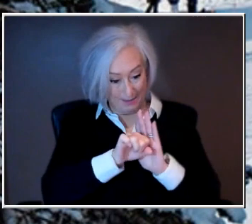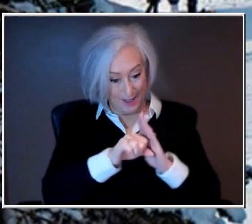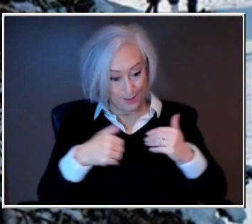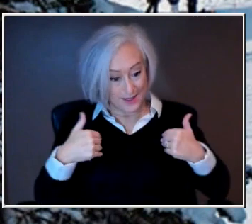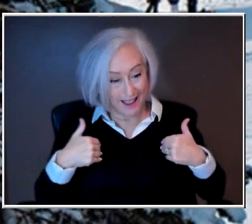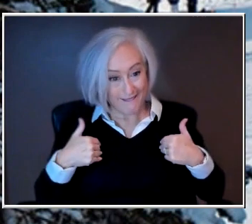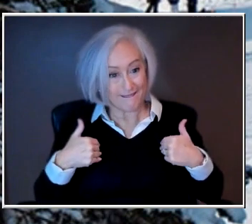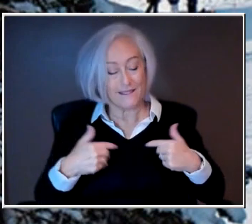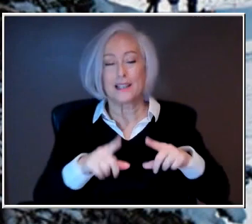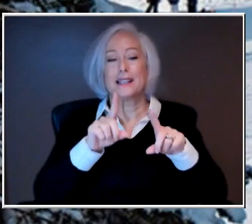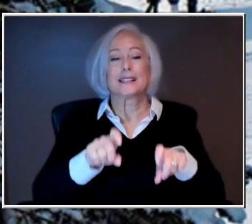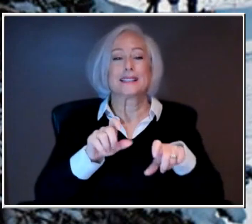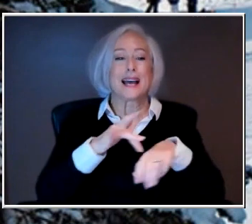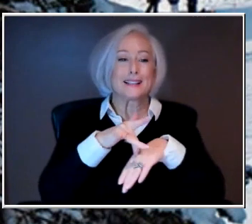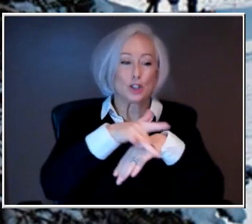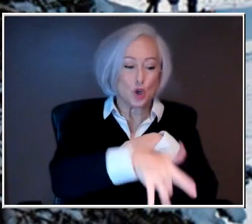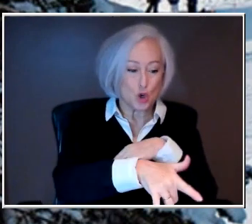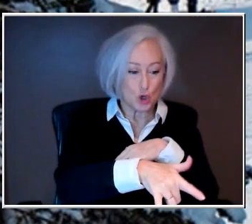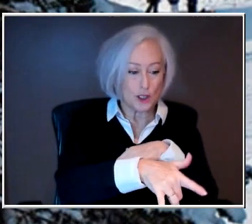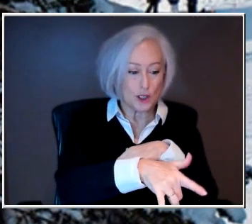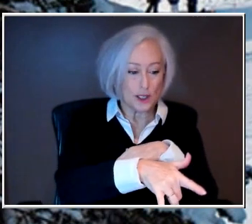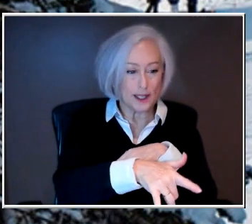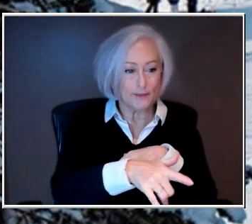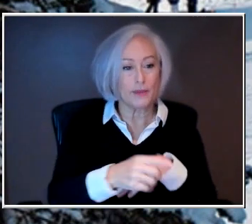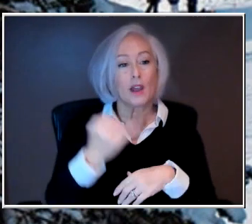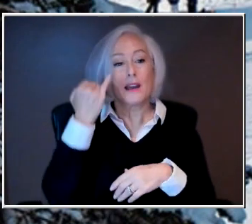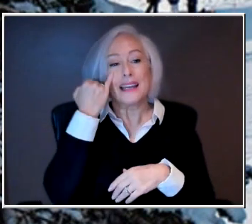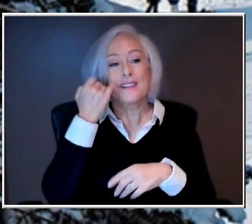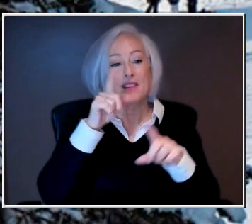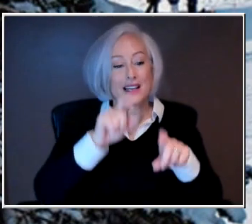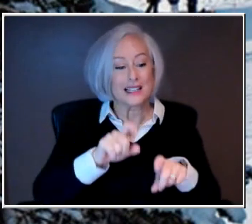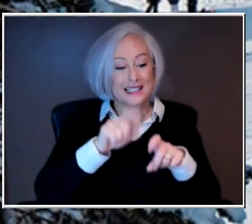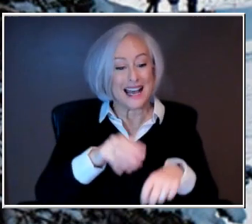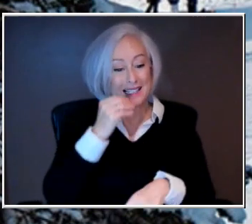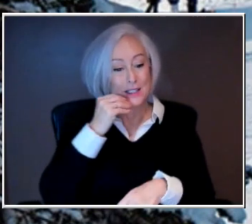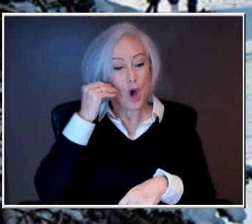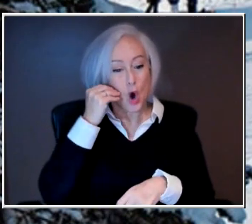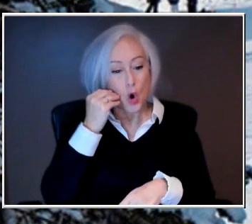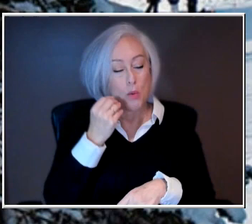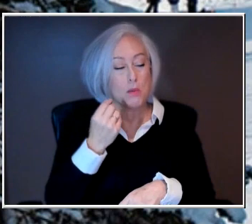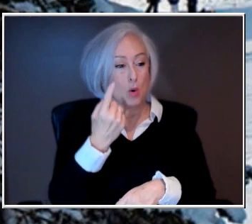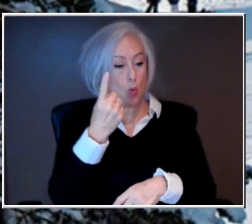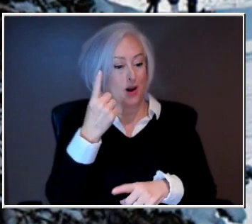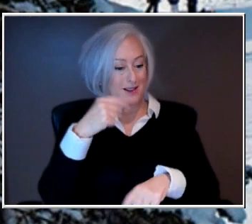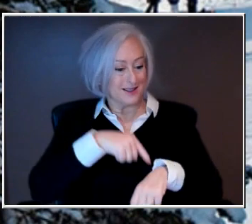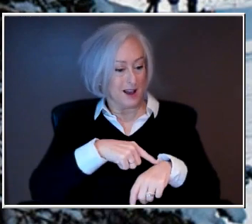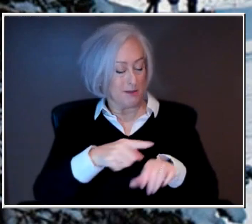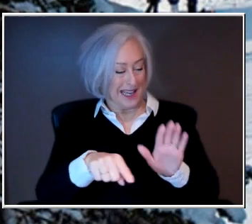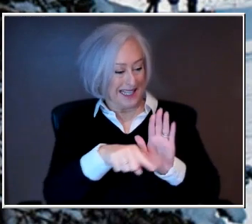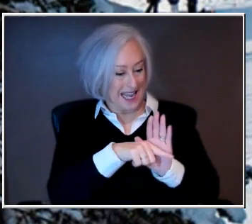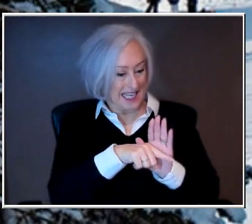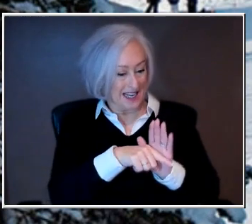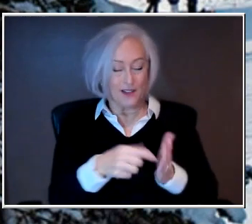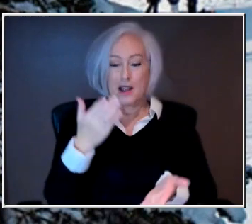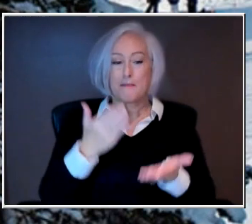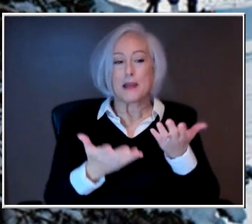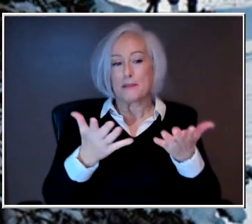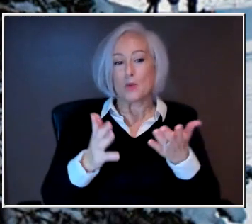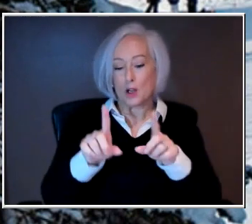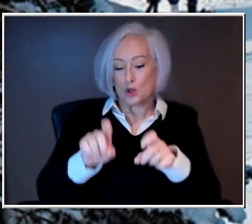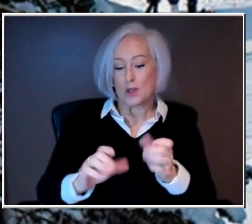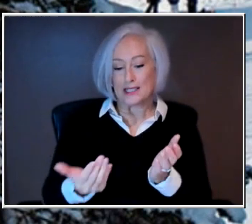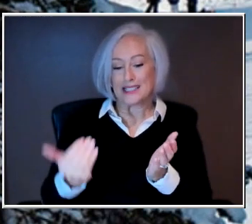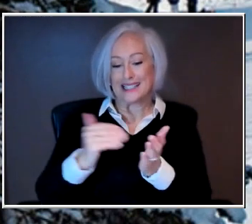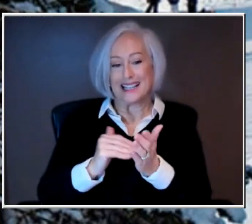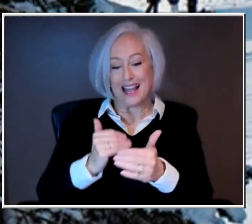testing at home, again, you may have to test 2 or 3 days in a row. If it is positive, you really have to call your medical team, because if you're at that higher